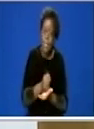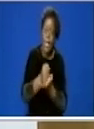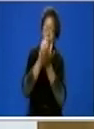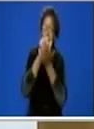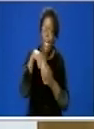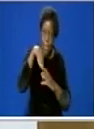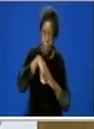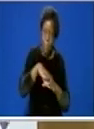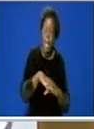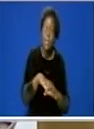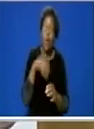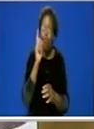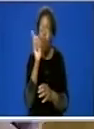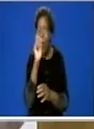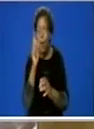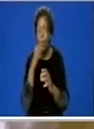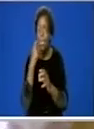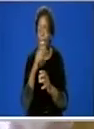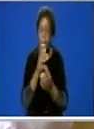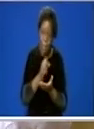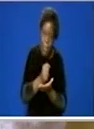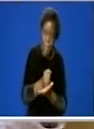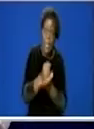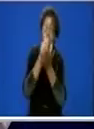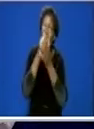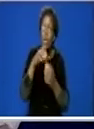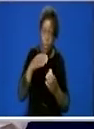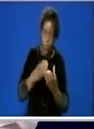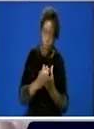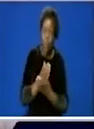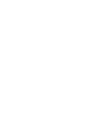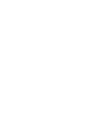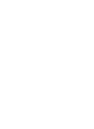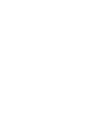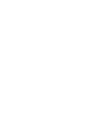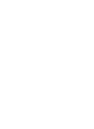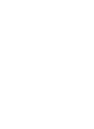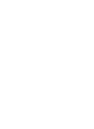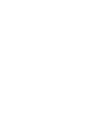plants, where we stated that they mainly get support through turgidity. Very good.